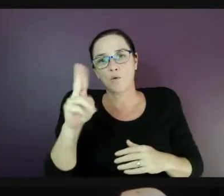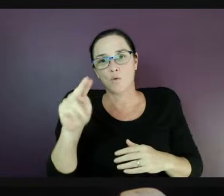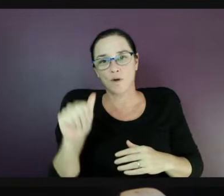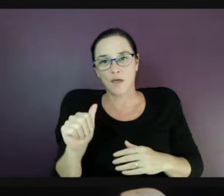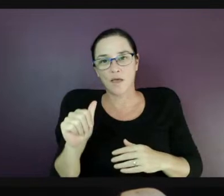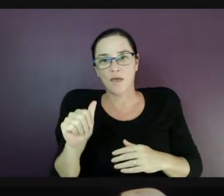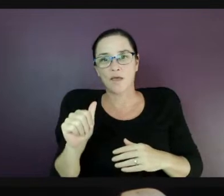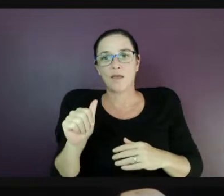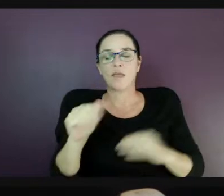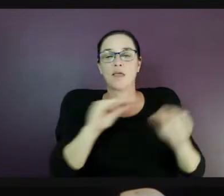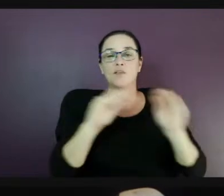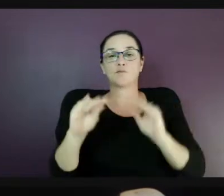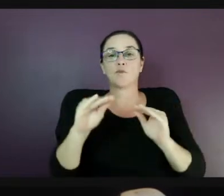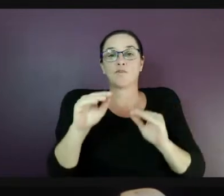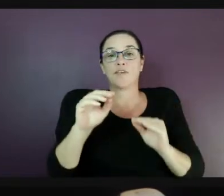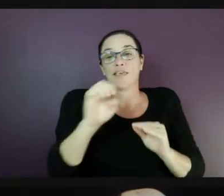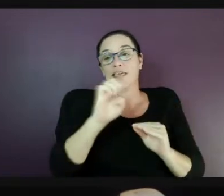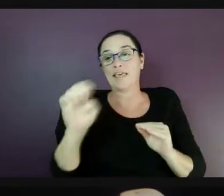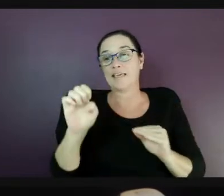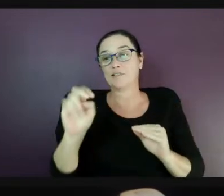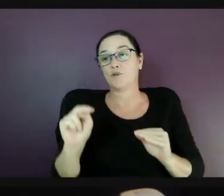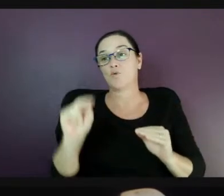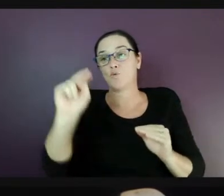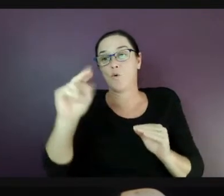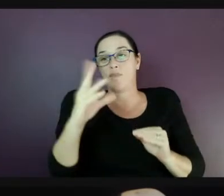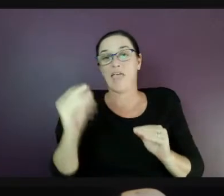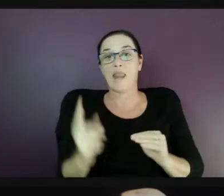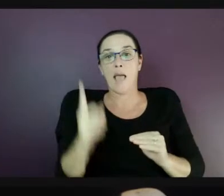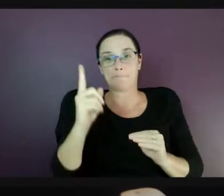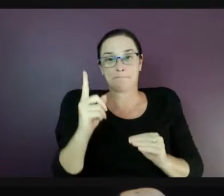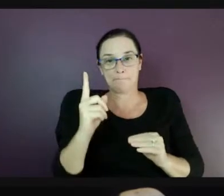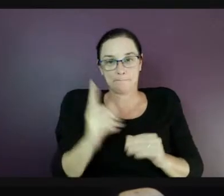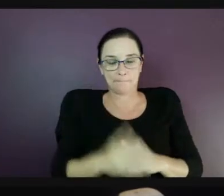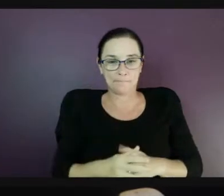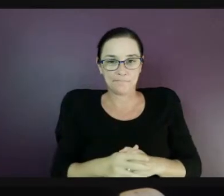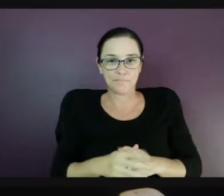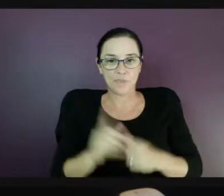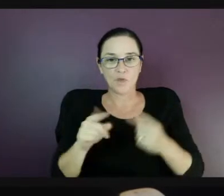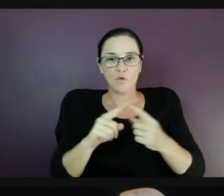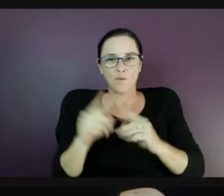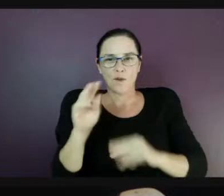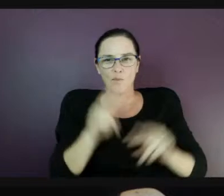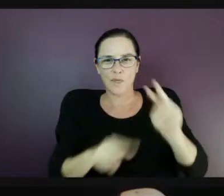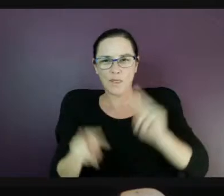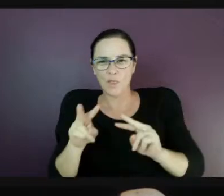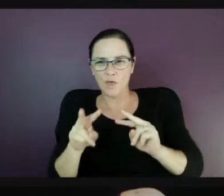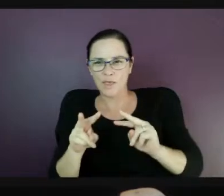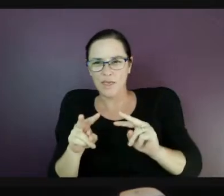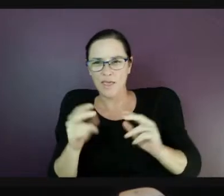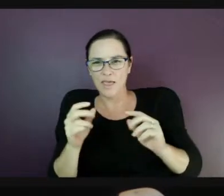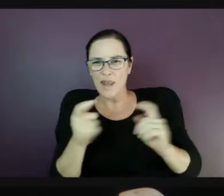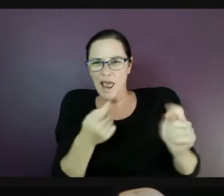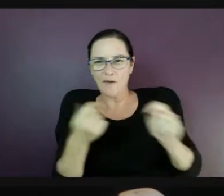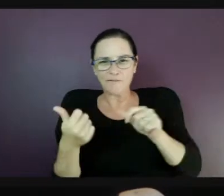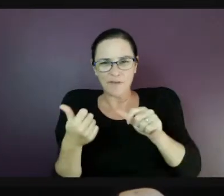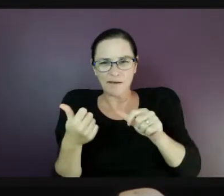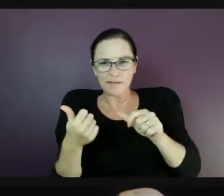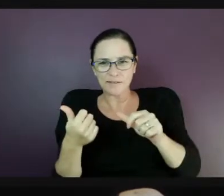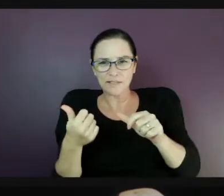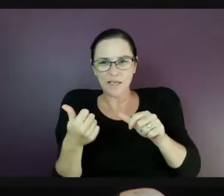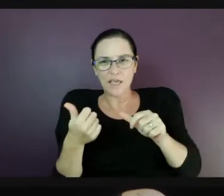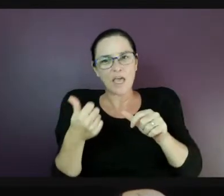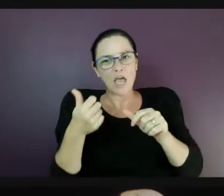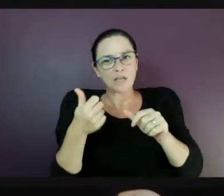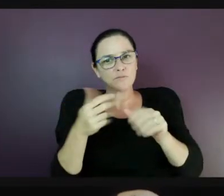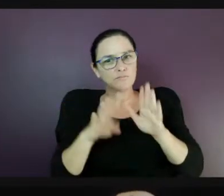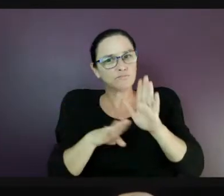up. And importantly, when we zoom into these plots and we look at the rate of it going up, it's been coming up at a pretty